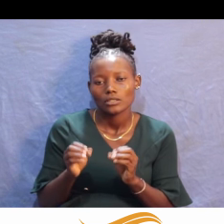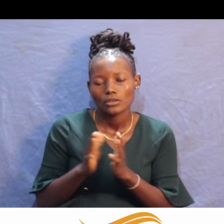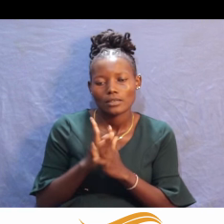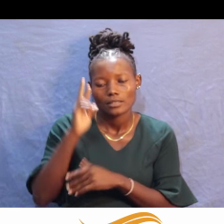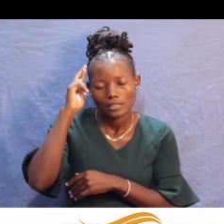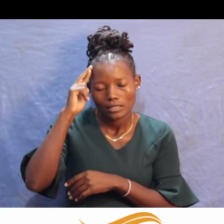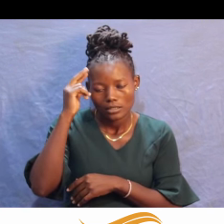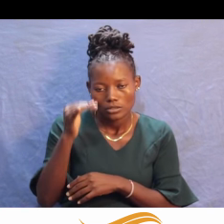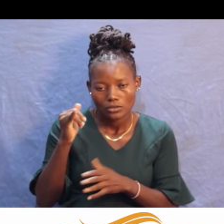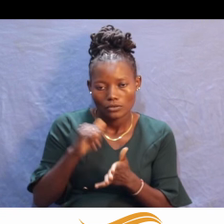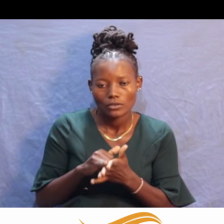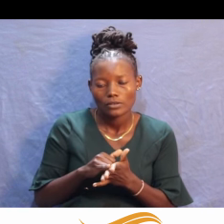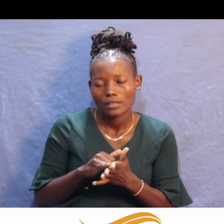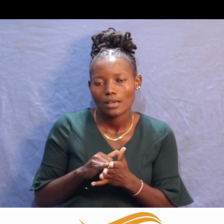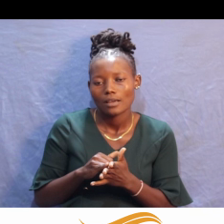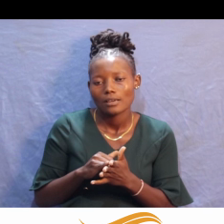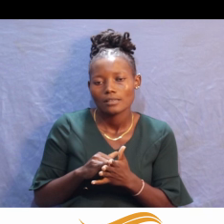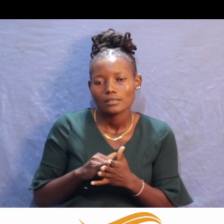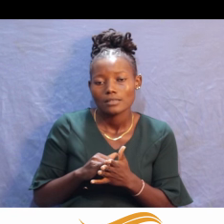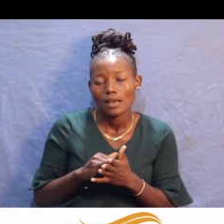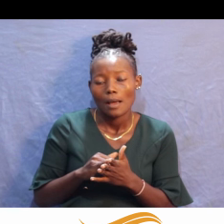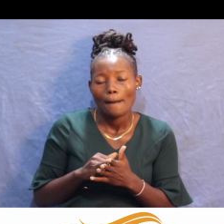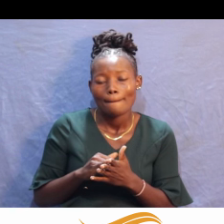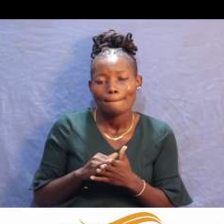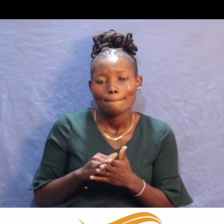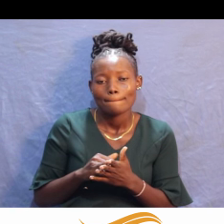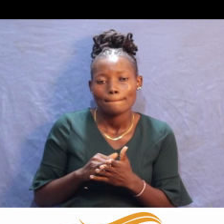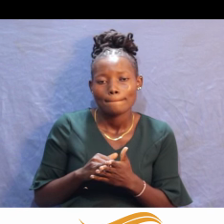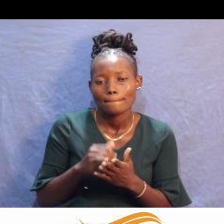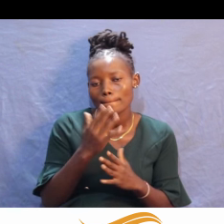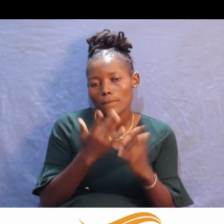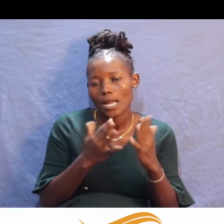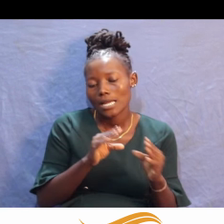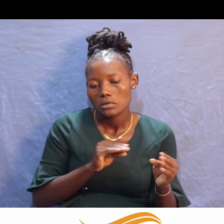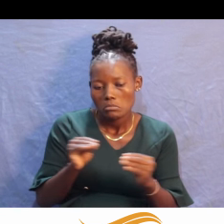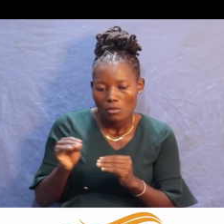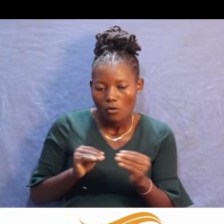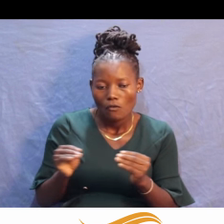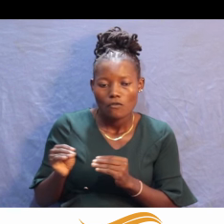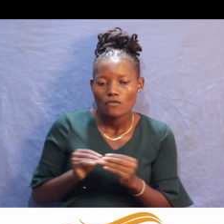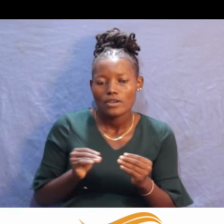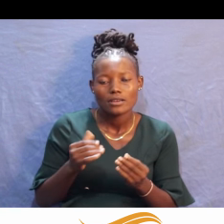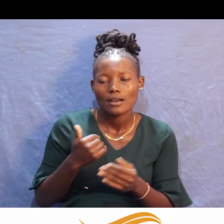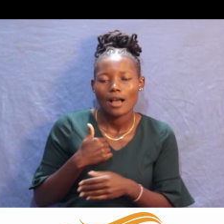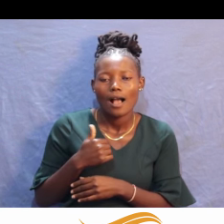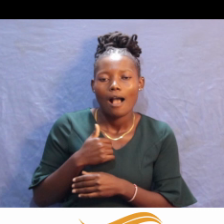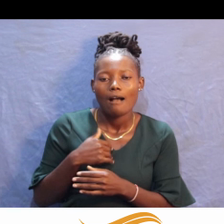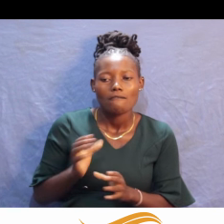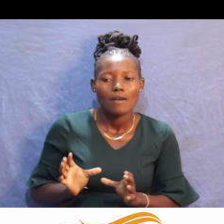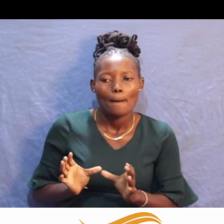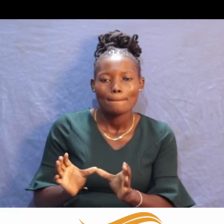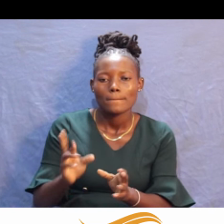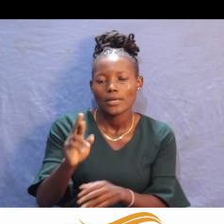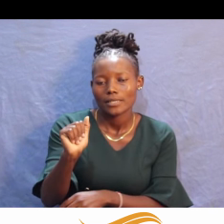reason for that is blood flows as a result of pressure gradients. So if the top number is high and the